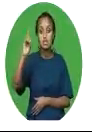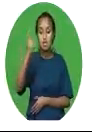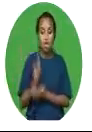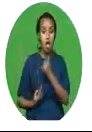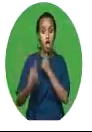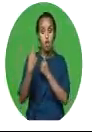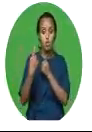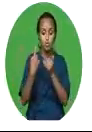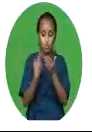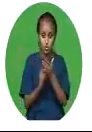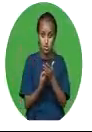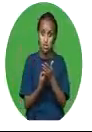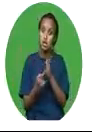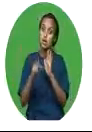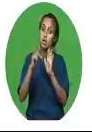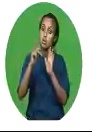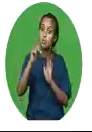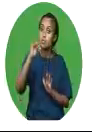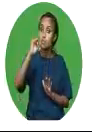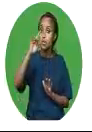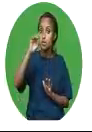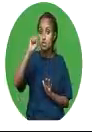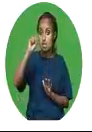along which the piercing points lie.